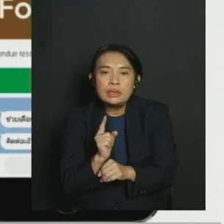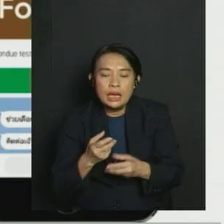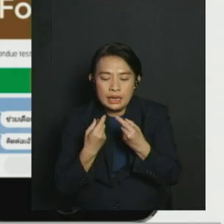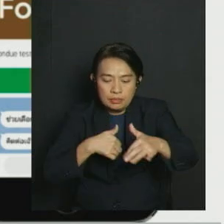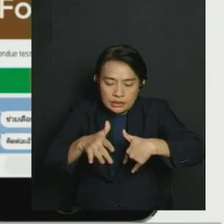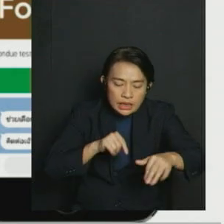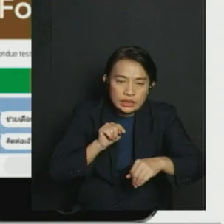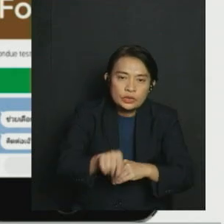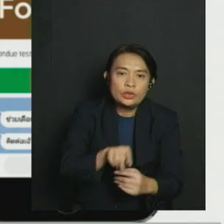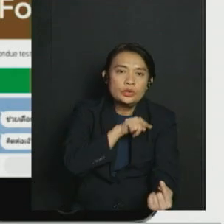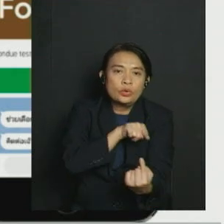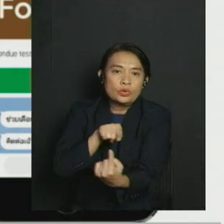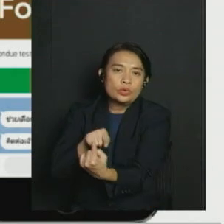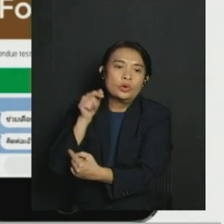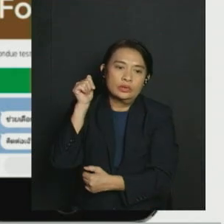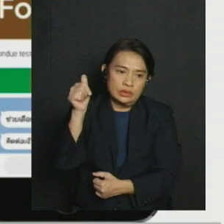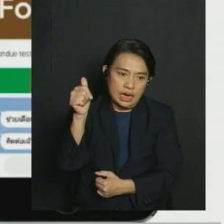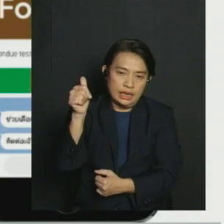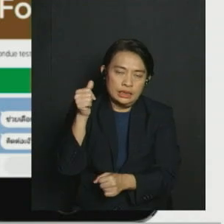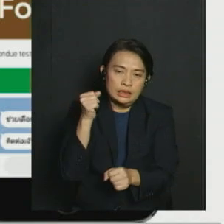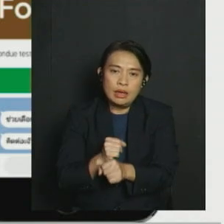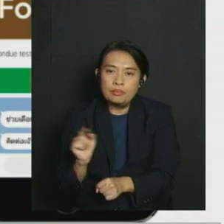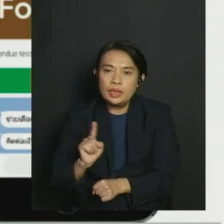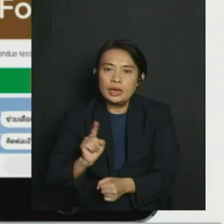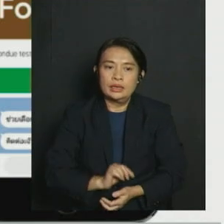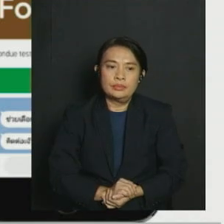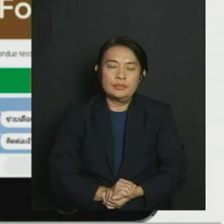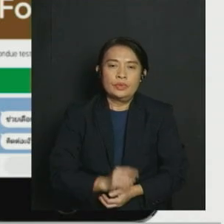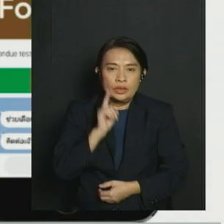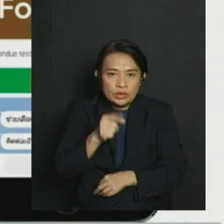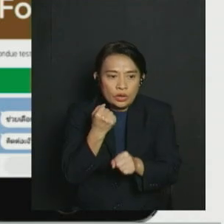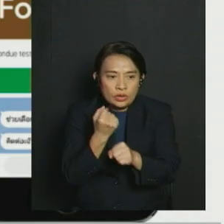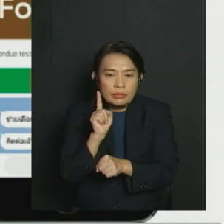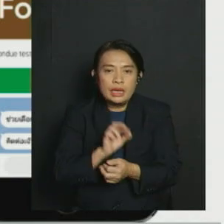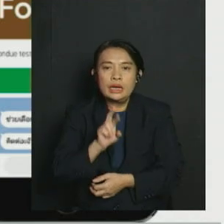of online platform. If you go to the website